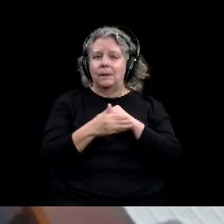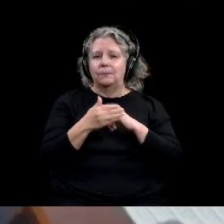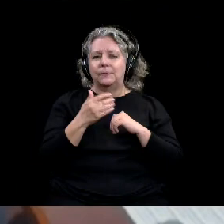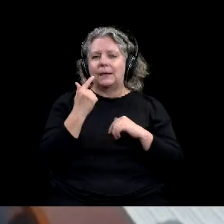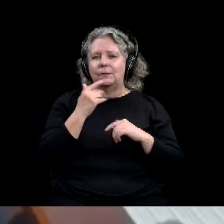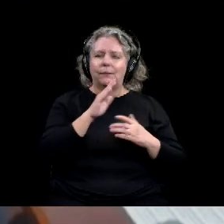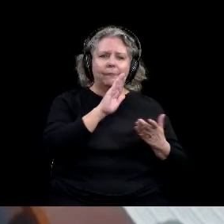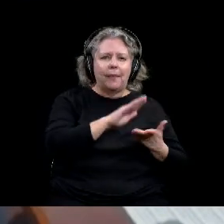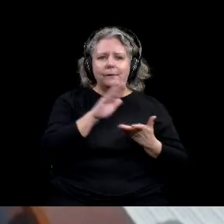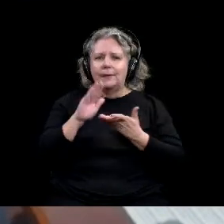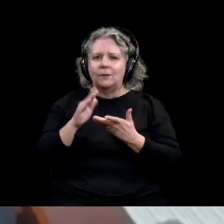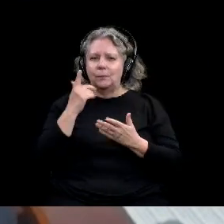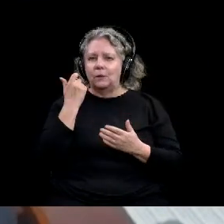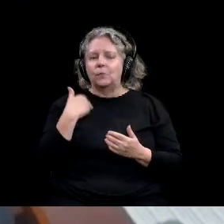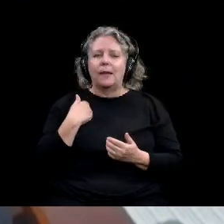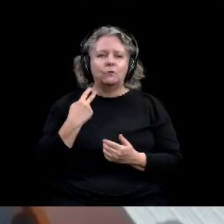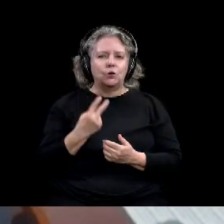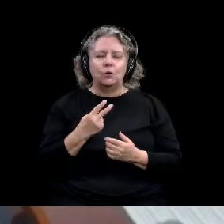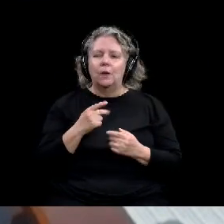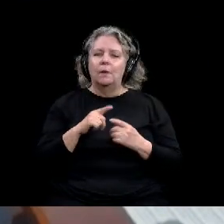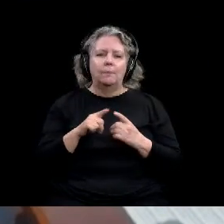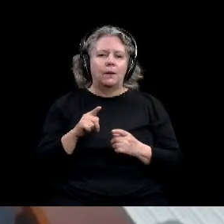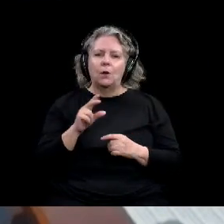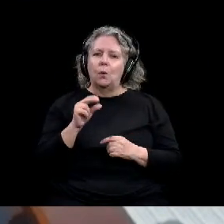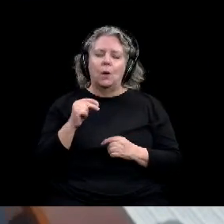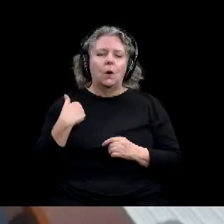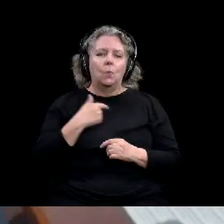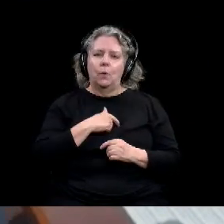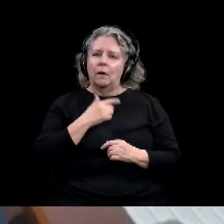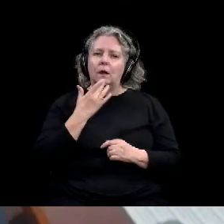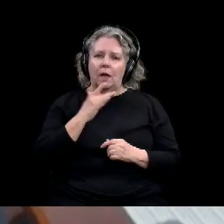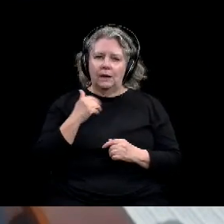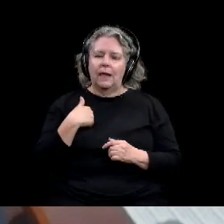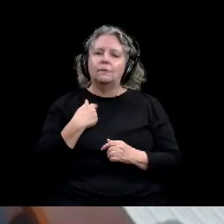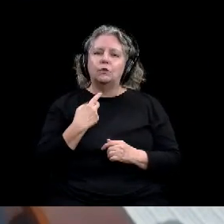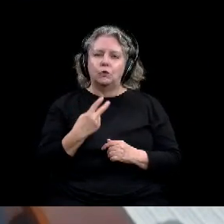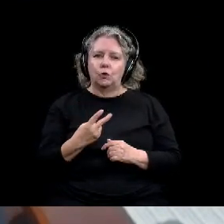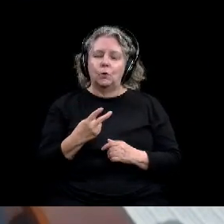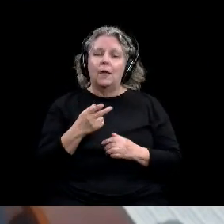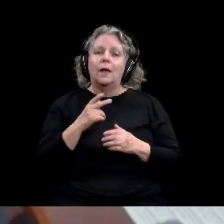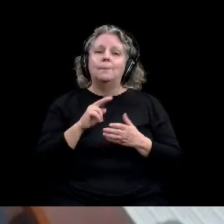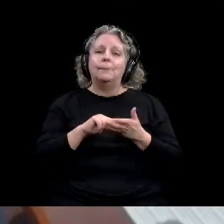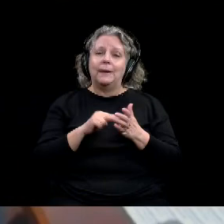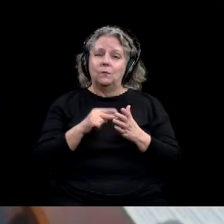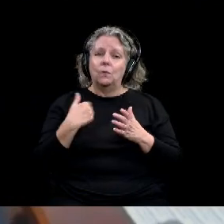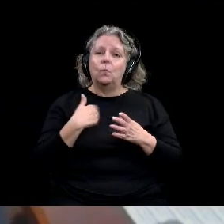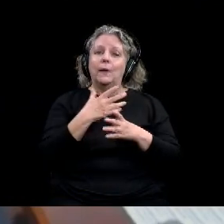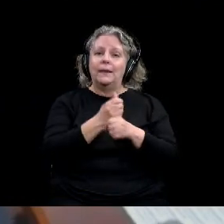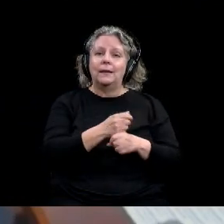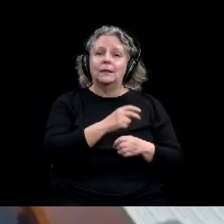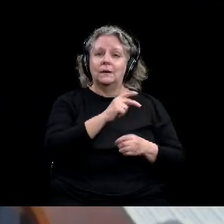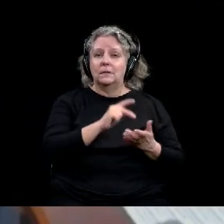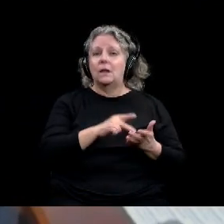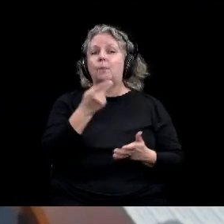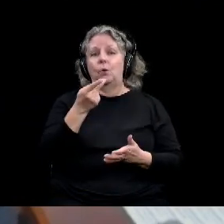can get. So it's not a halving of vaccines between two hubs.